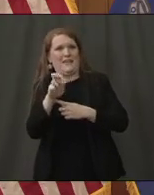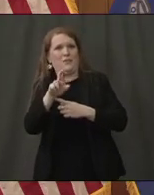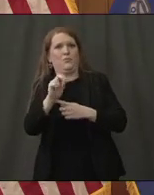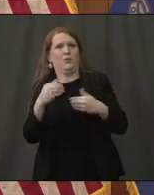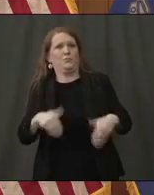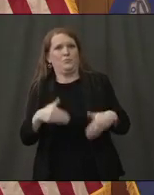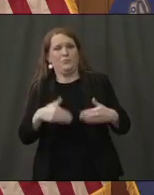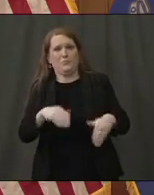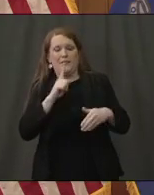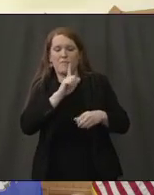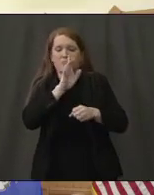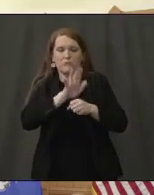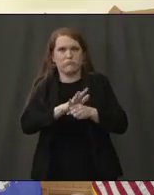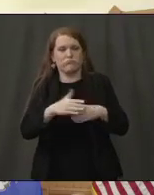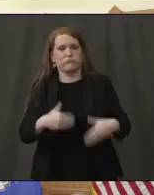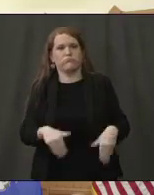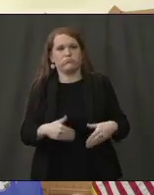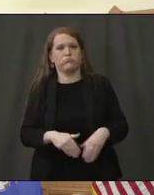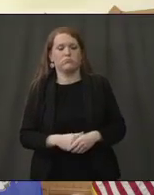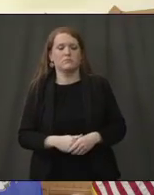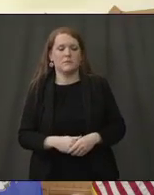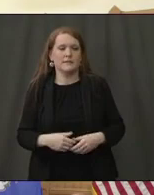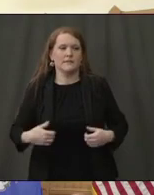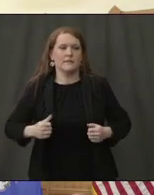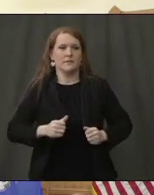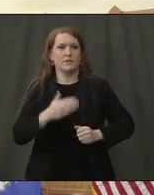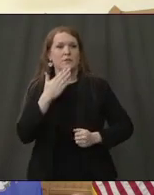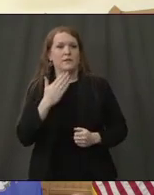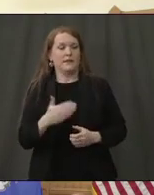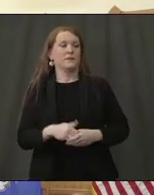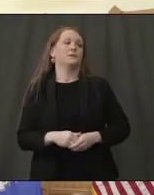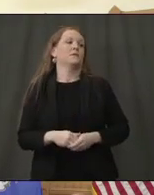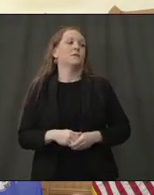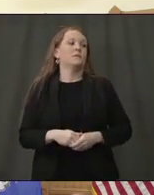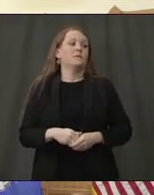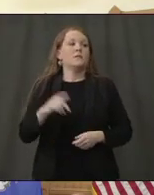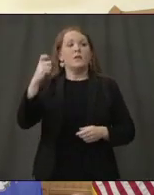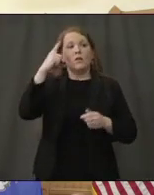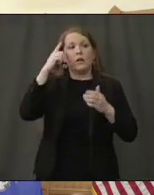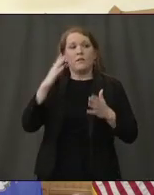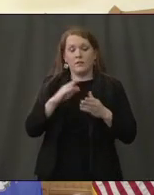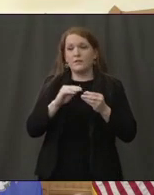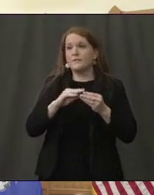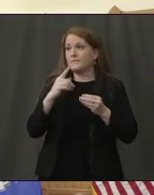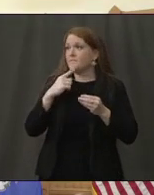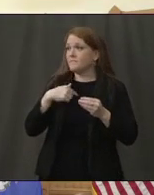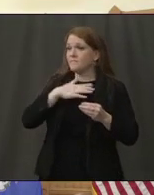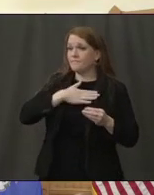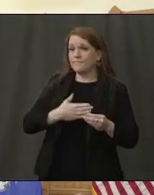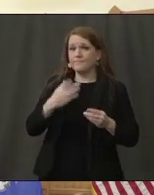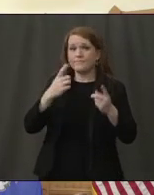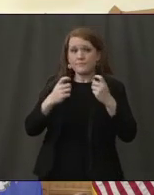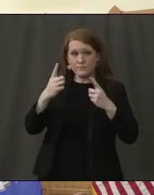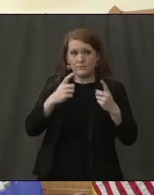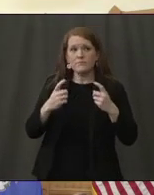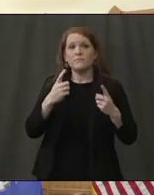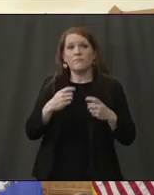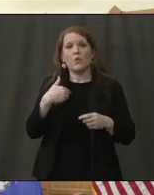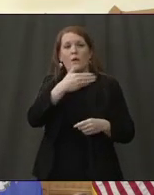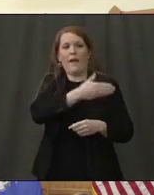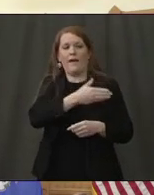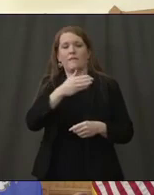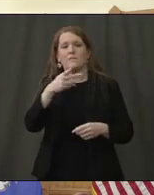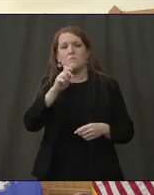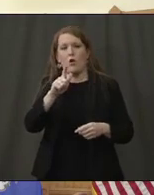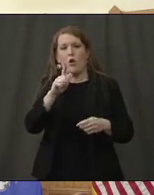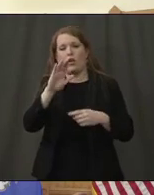you. Thank you, Roland. We can take some questions here, and Paul Mounds, Chief of Staff, is here as well. All